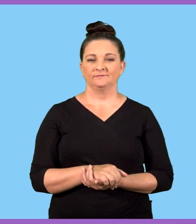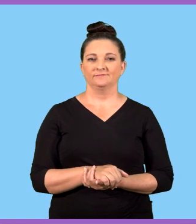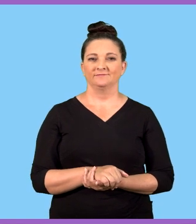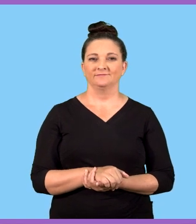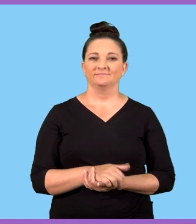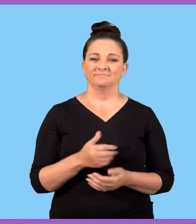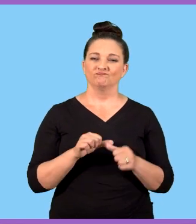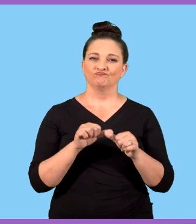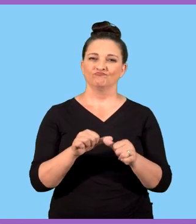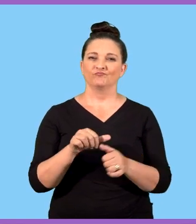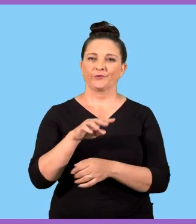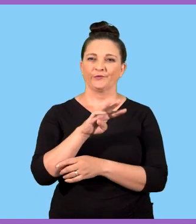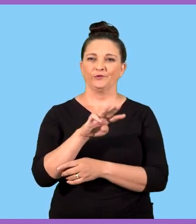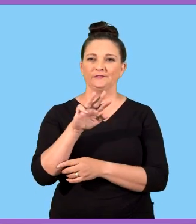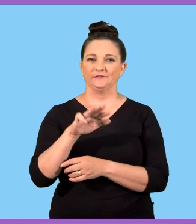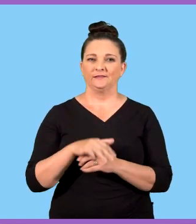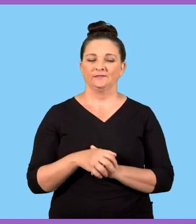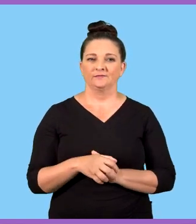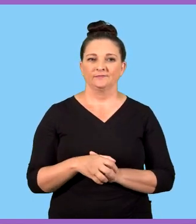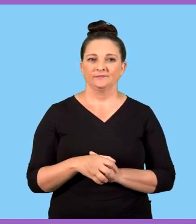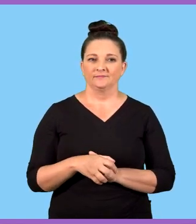Okay, let's keep going. 49.